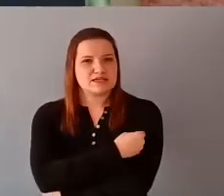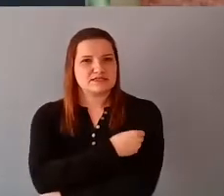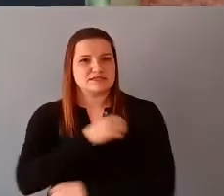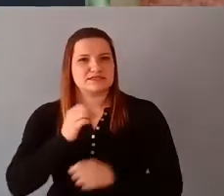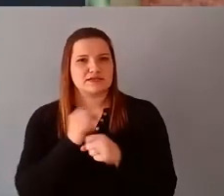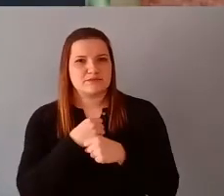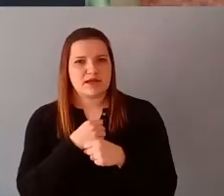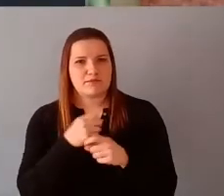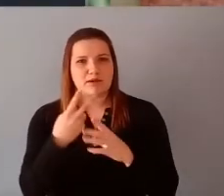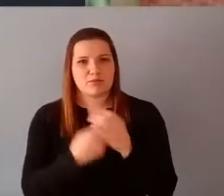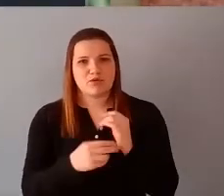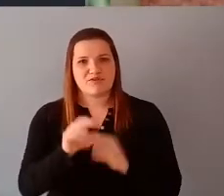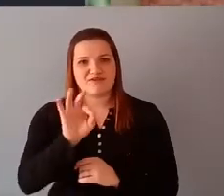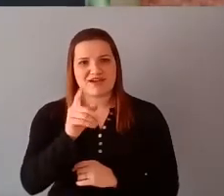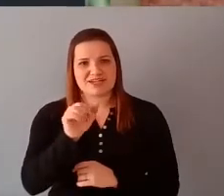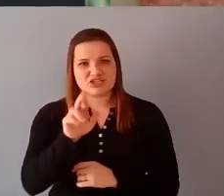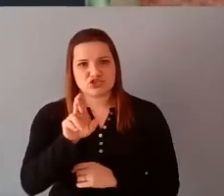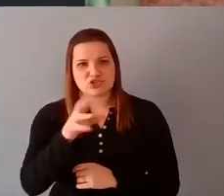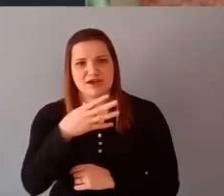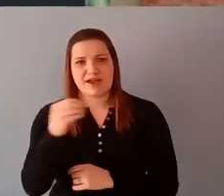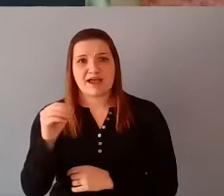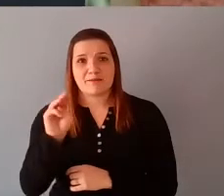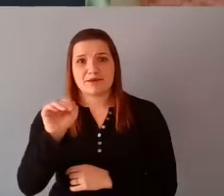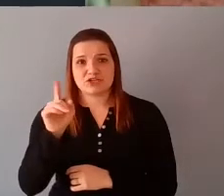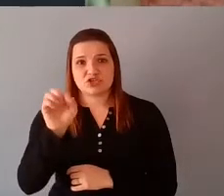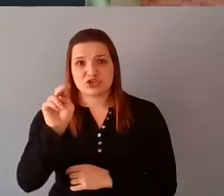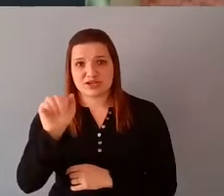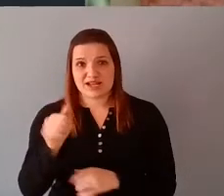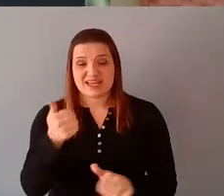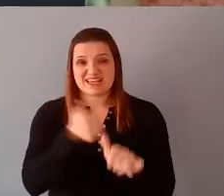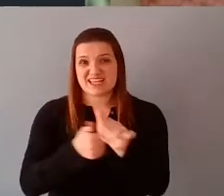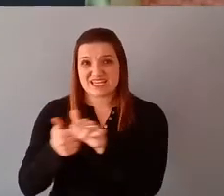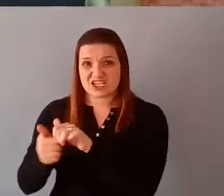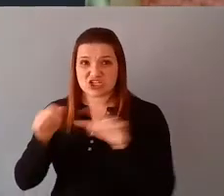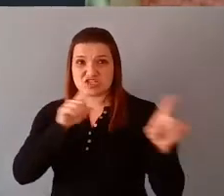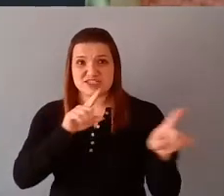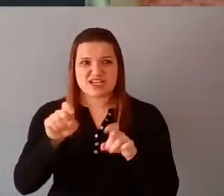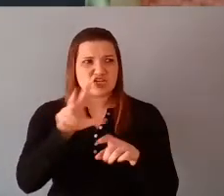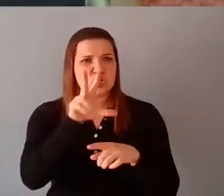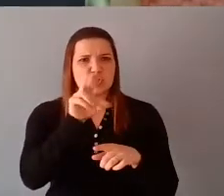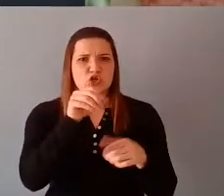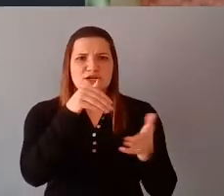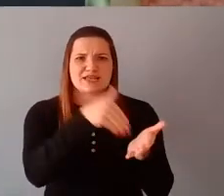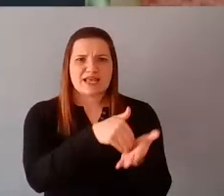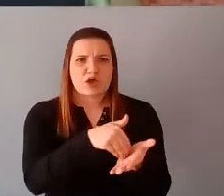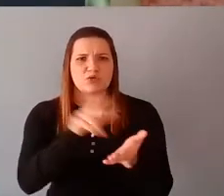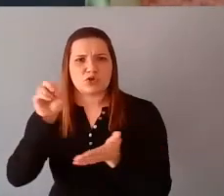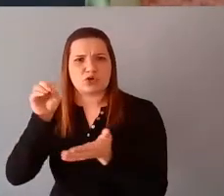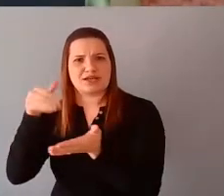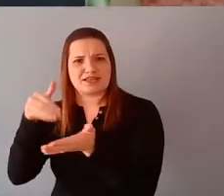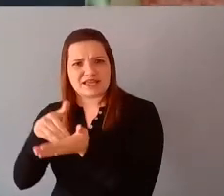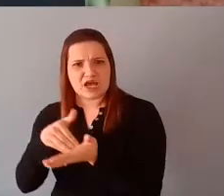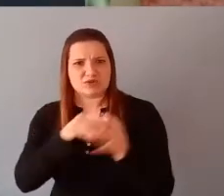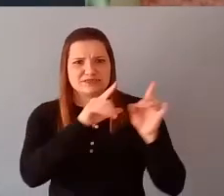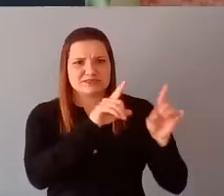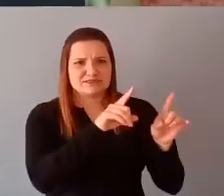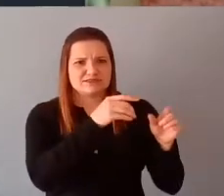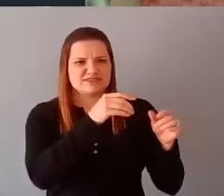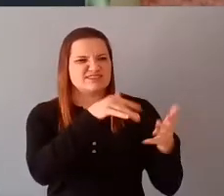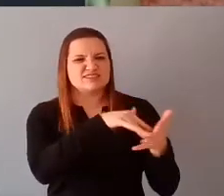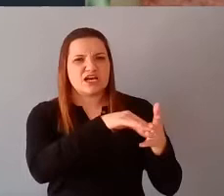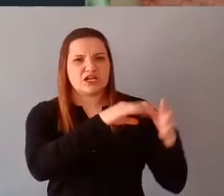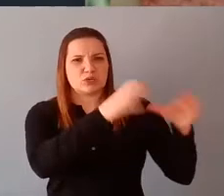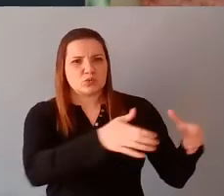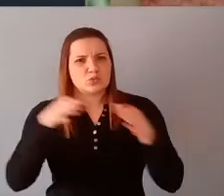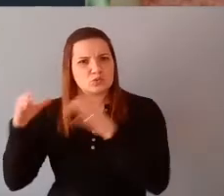both Pfizer and Moderna, I think they each tested 30,000, study participants. Half